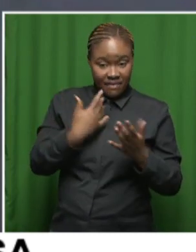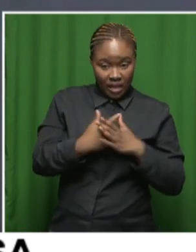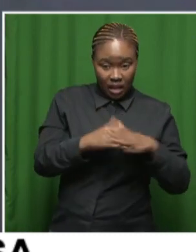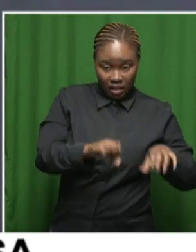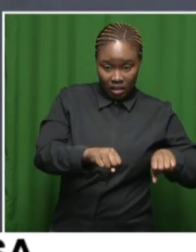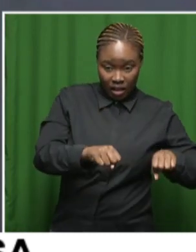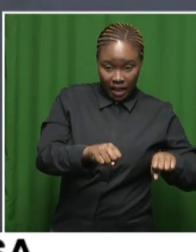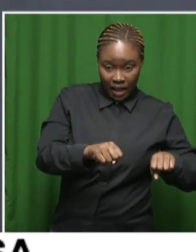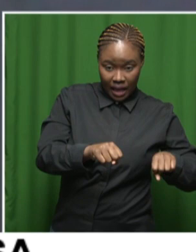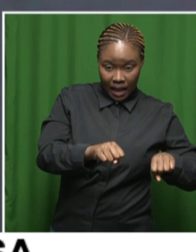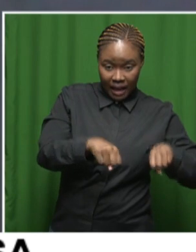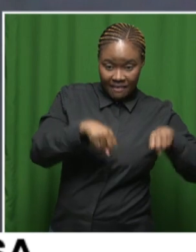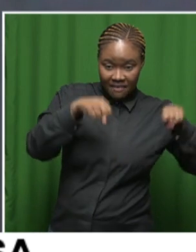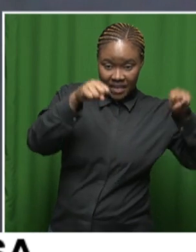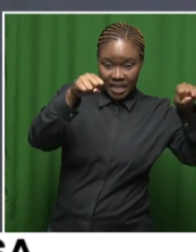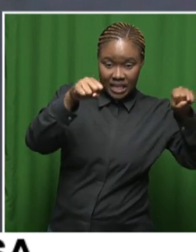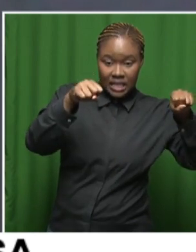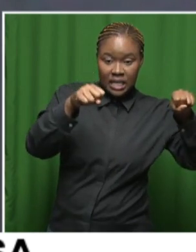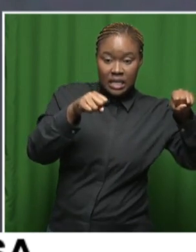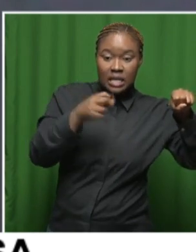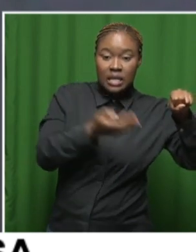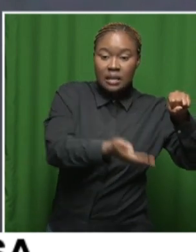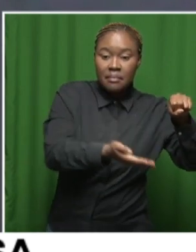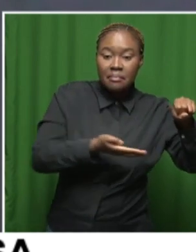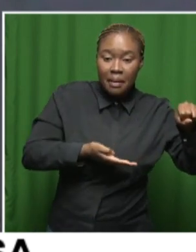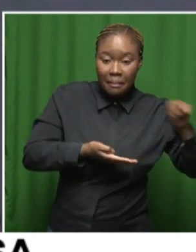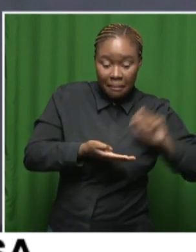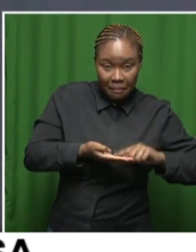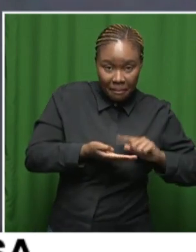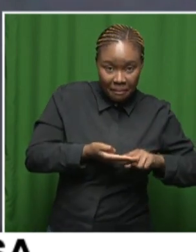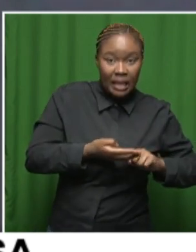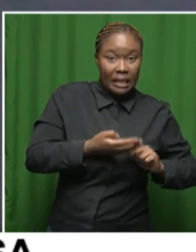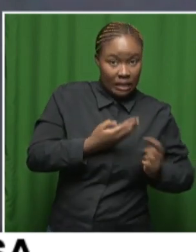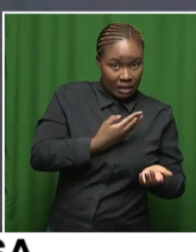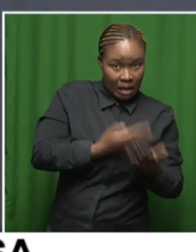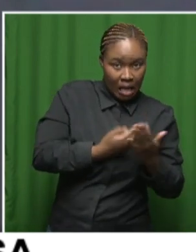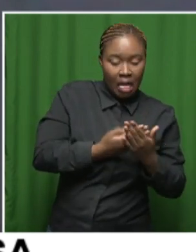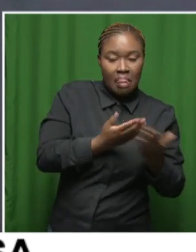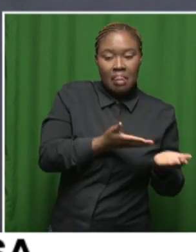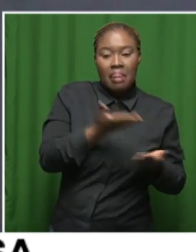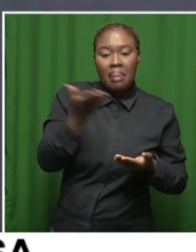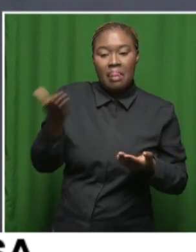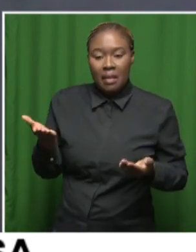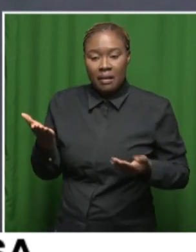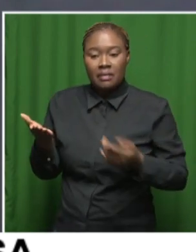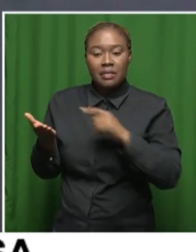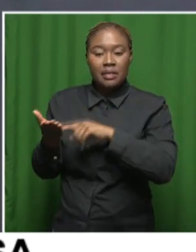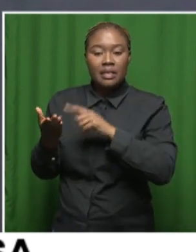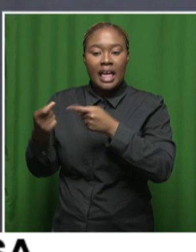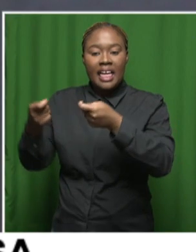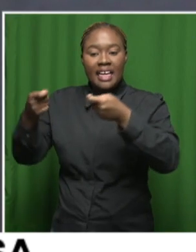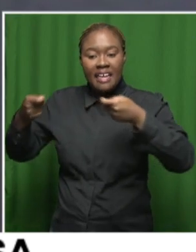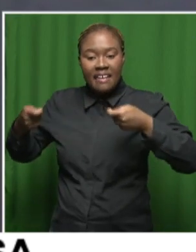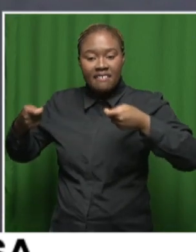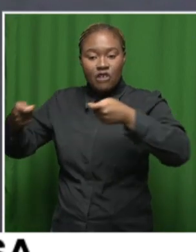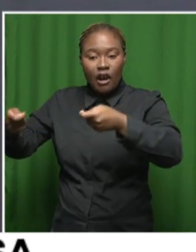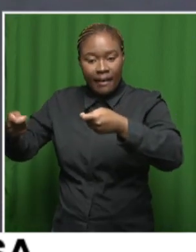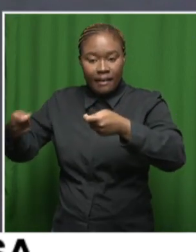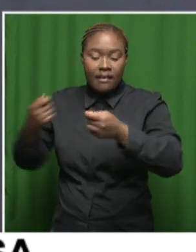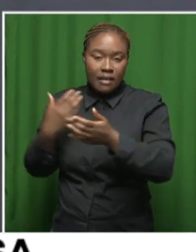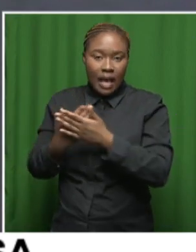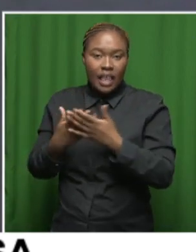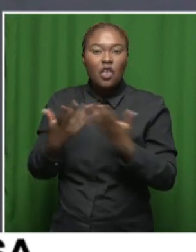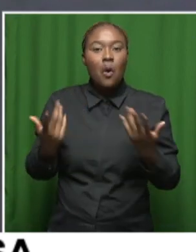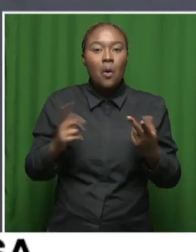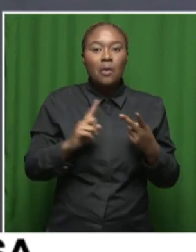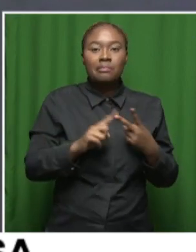got an oven-proof baking dish, you can use that in your air fryer. Otherwise, you can just buy those